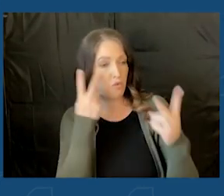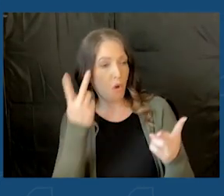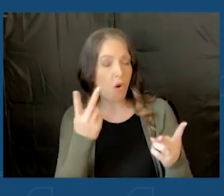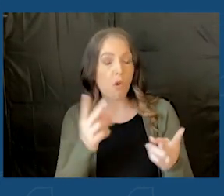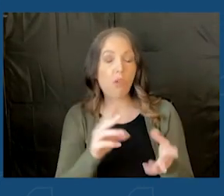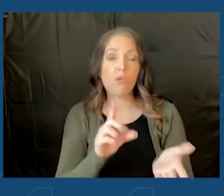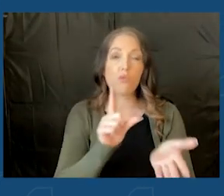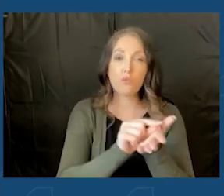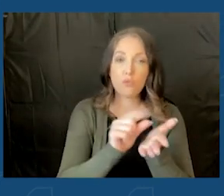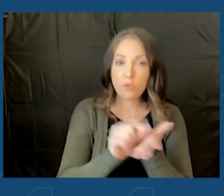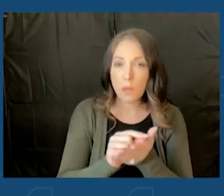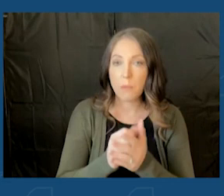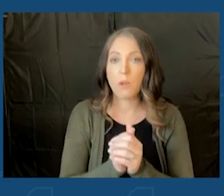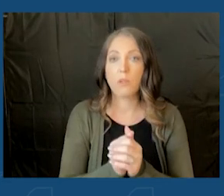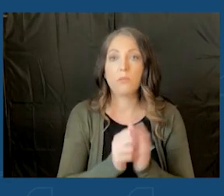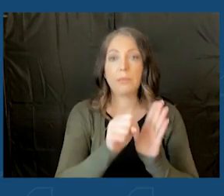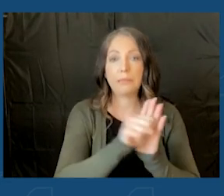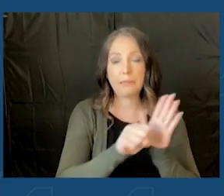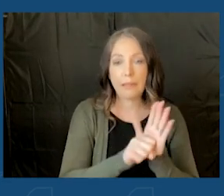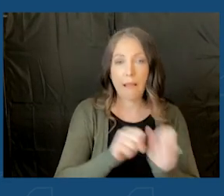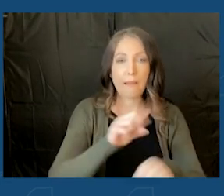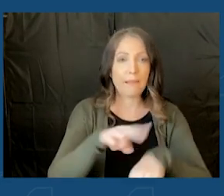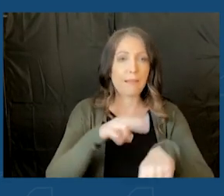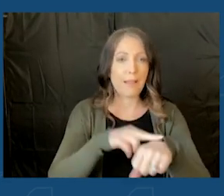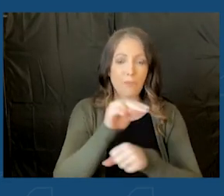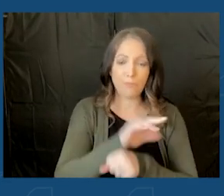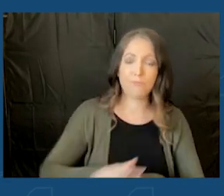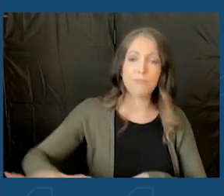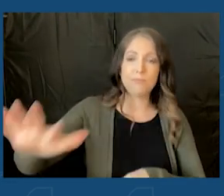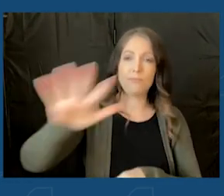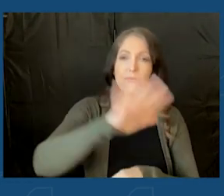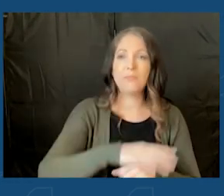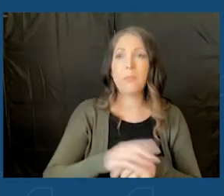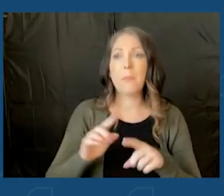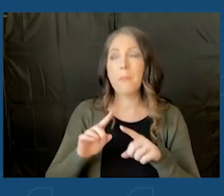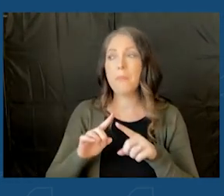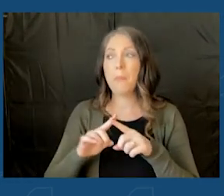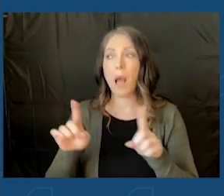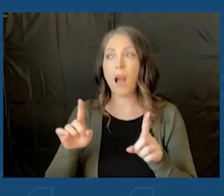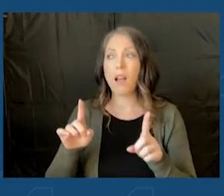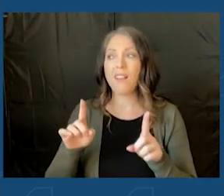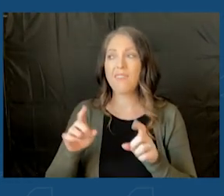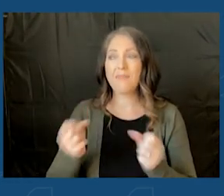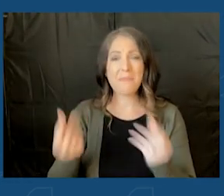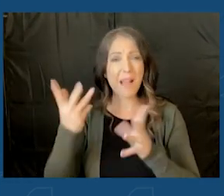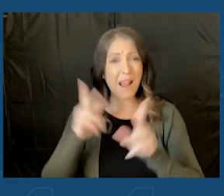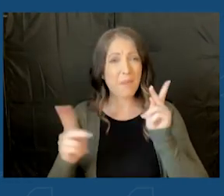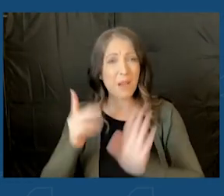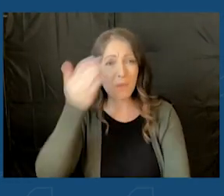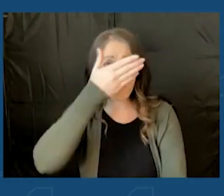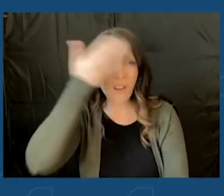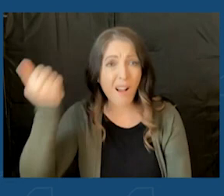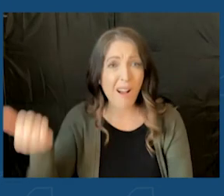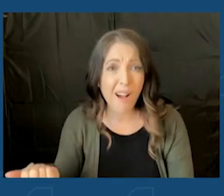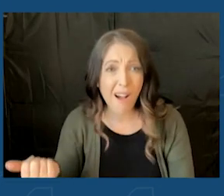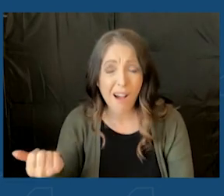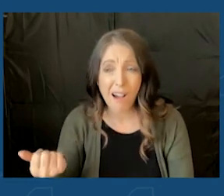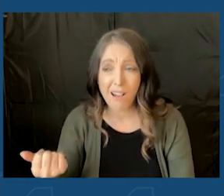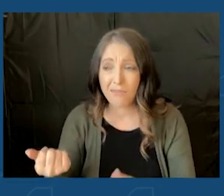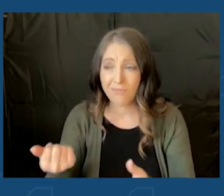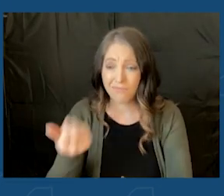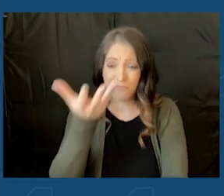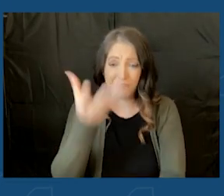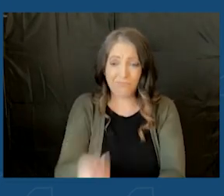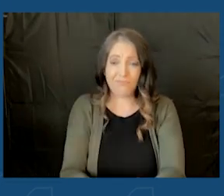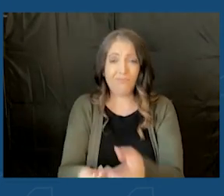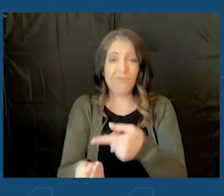people were minors. But it forgot a lot of people. What about the people who were